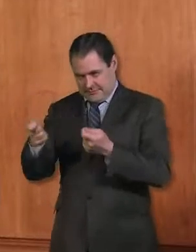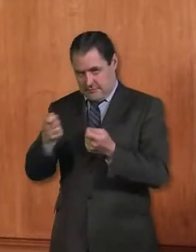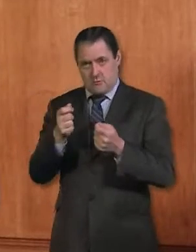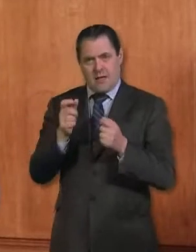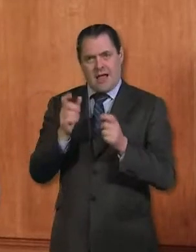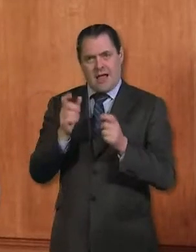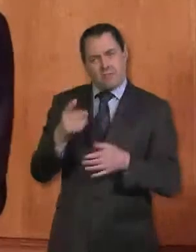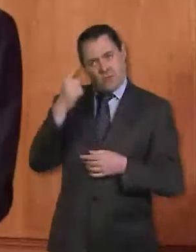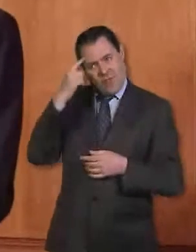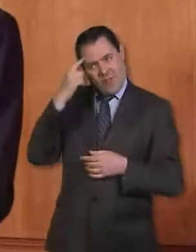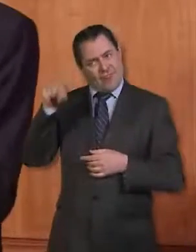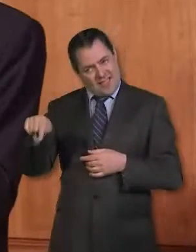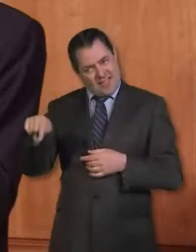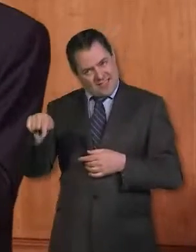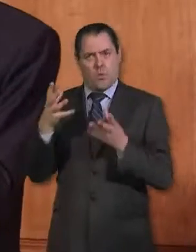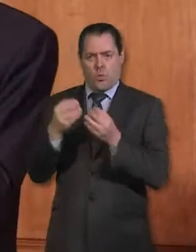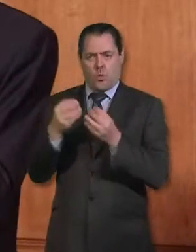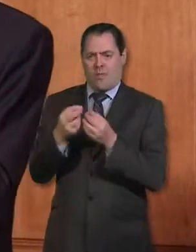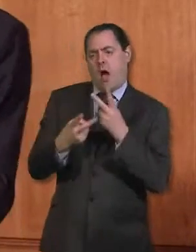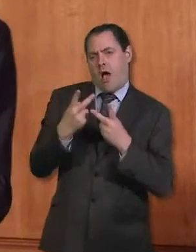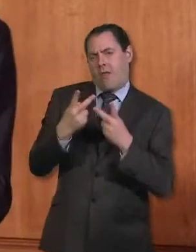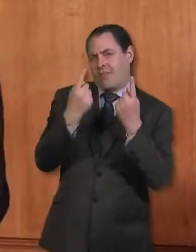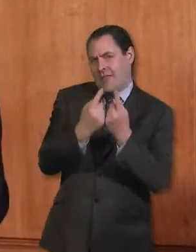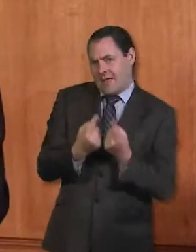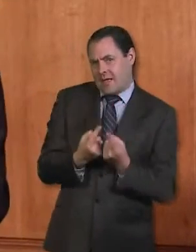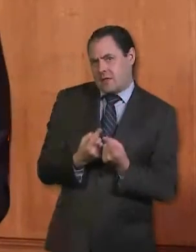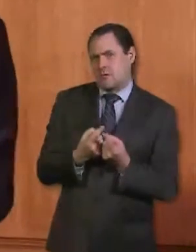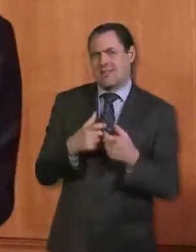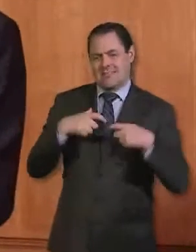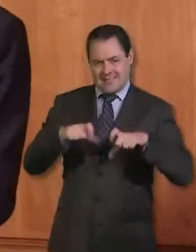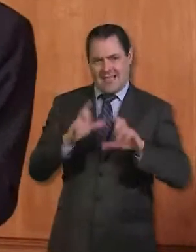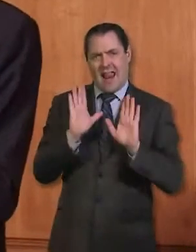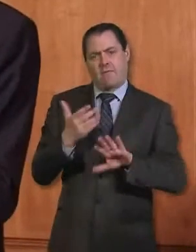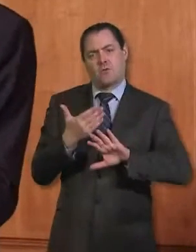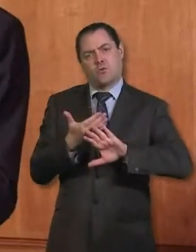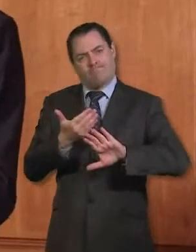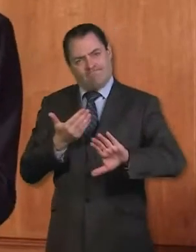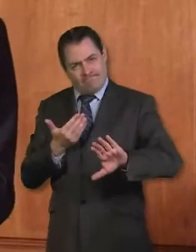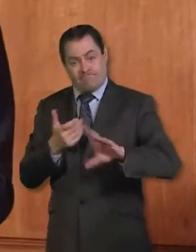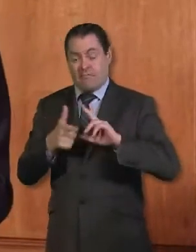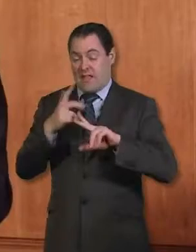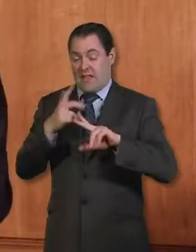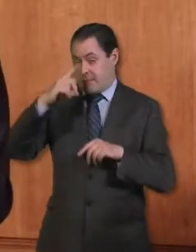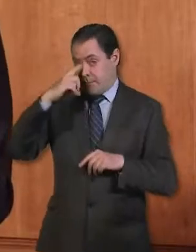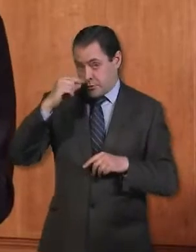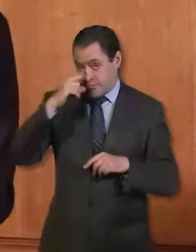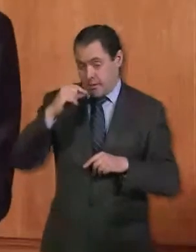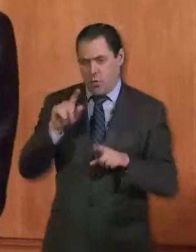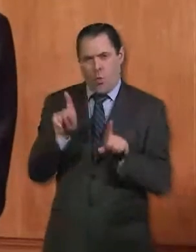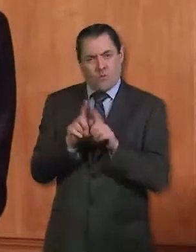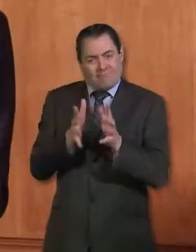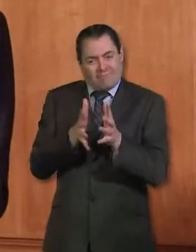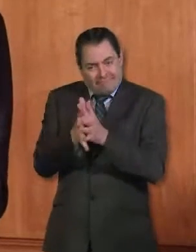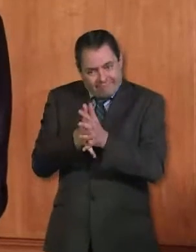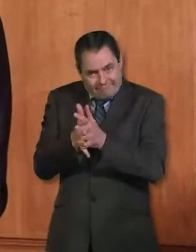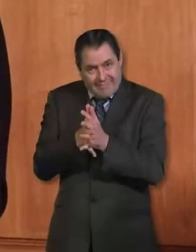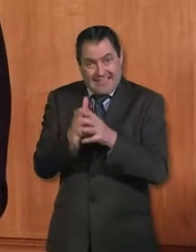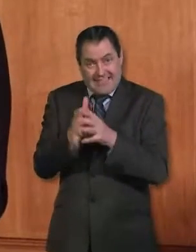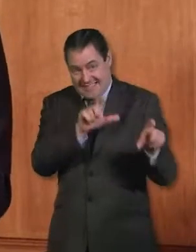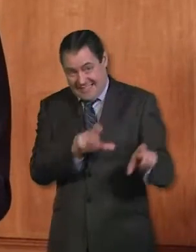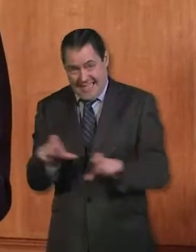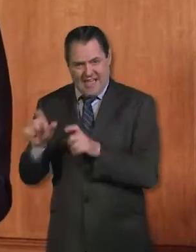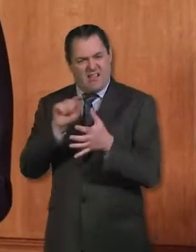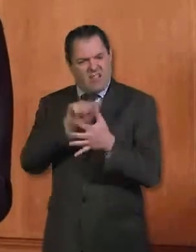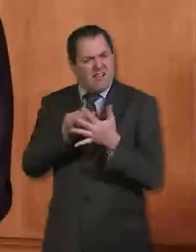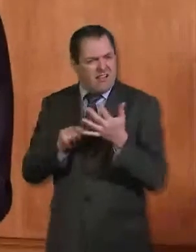measures such as continued social distancing wherever we can, and also basic hygiene, and all those things will contribute. Because we know that no